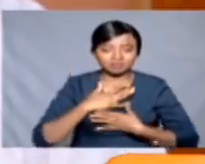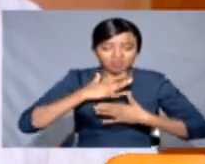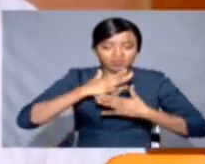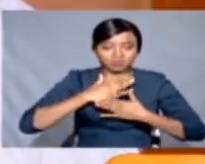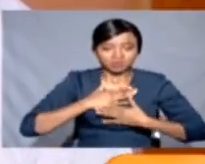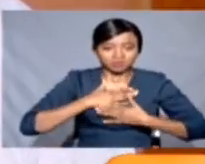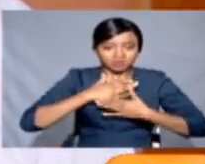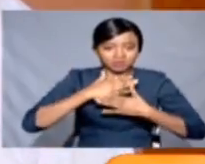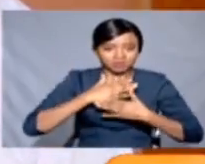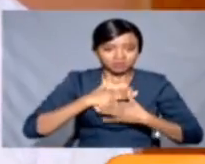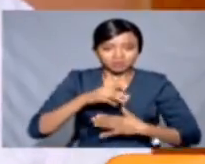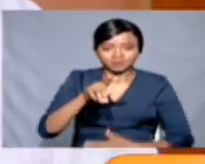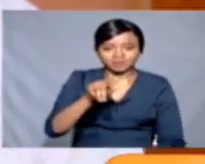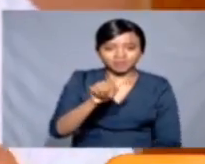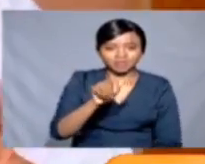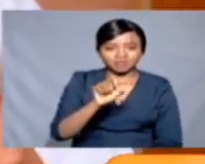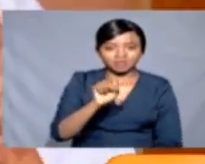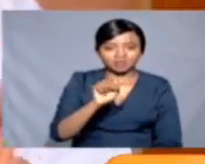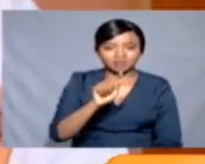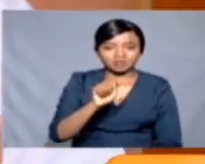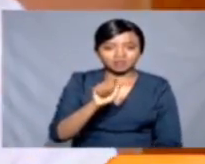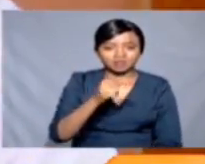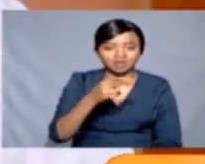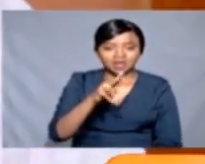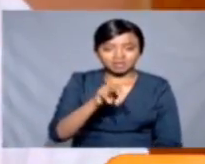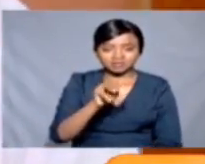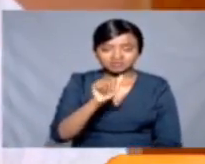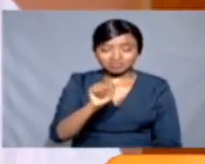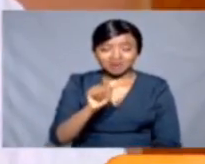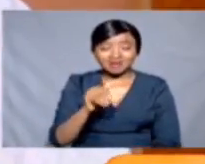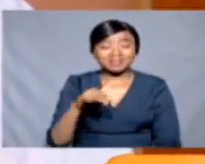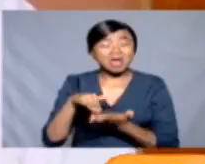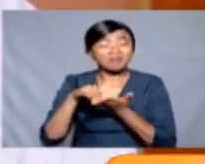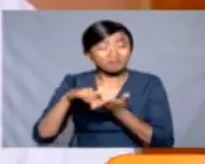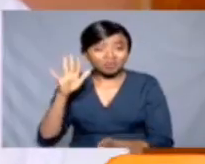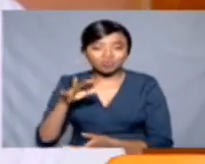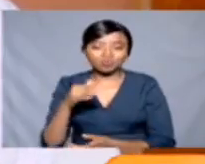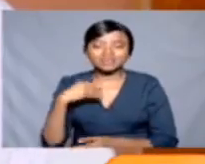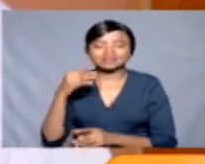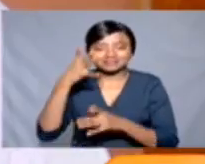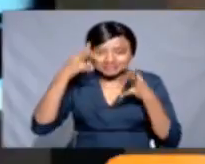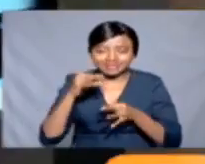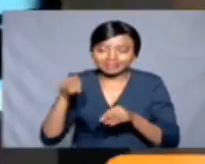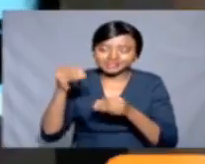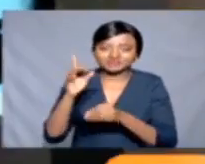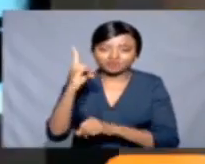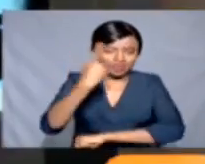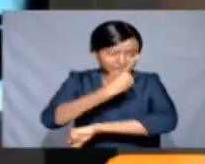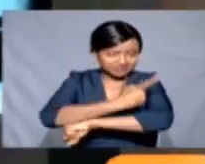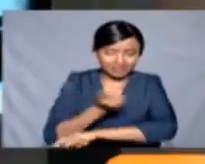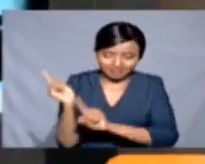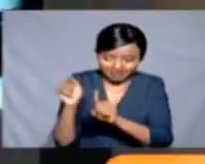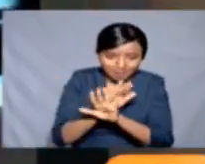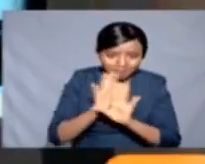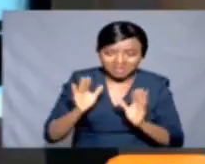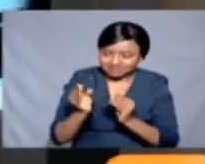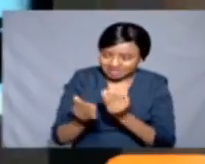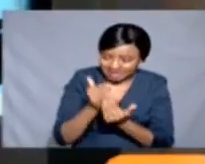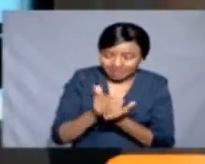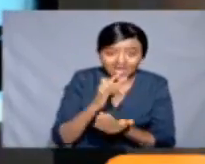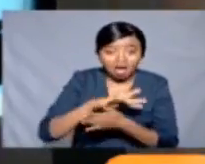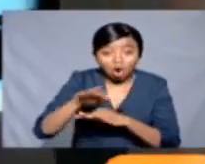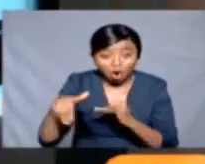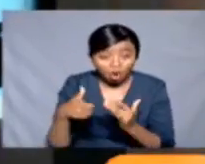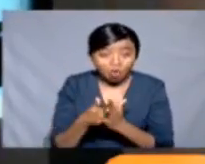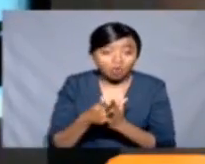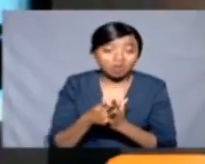we had to set out a specific day in a week for a clinic, especially the asthma clinic. On a weekly